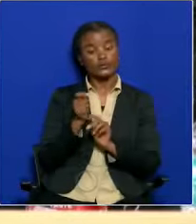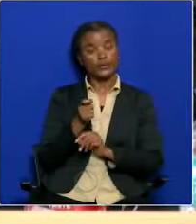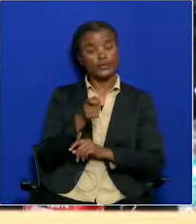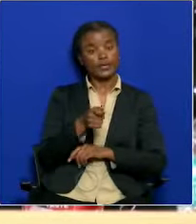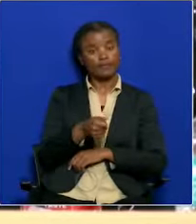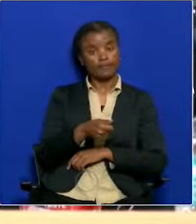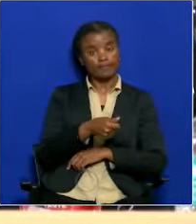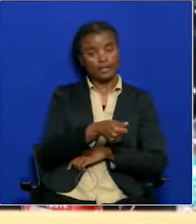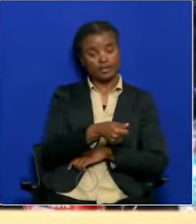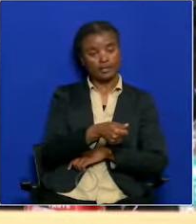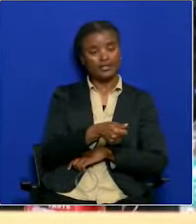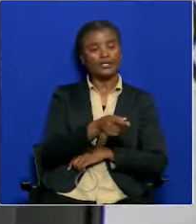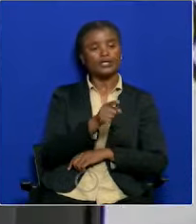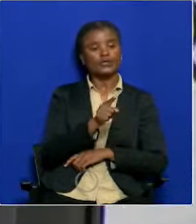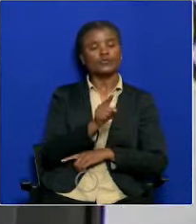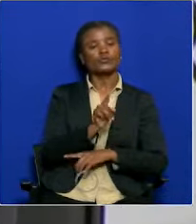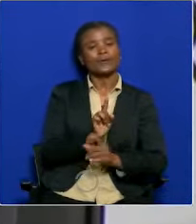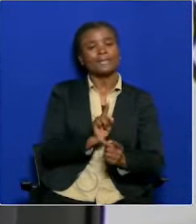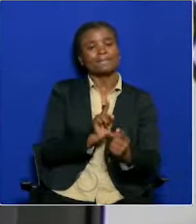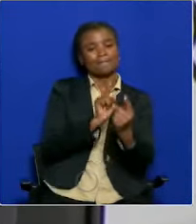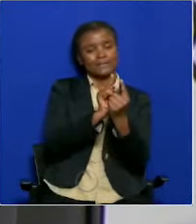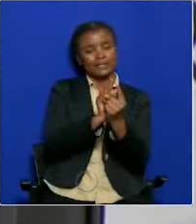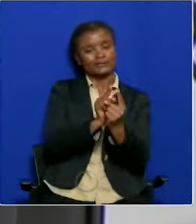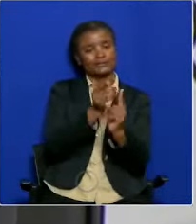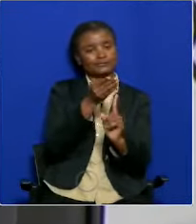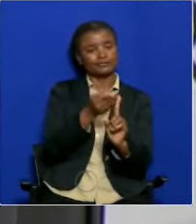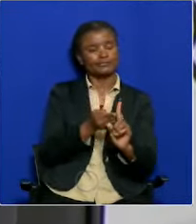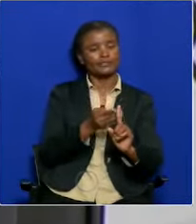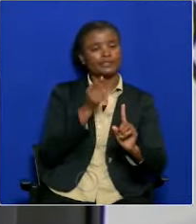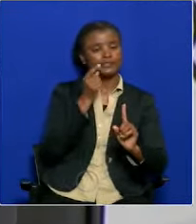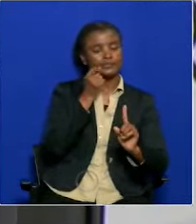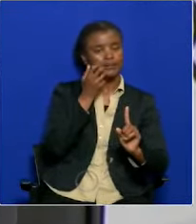Matlala for the 20,000